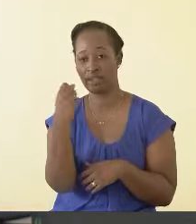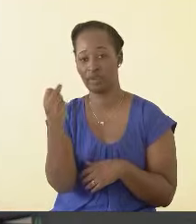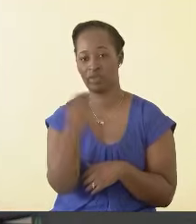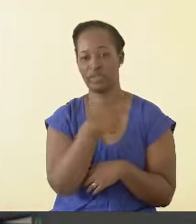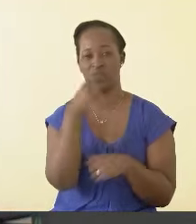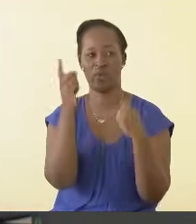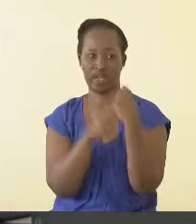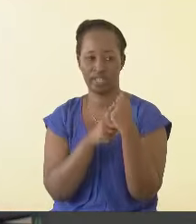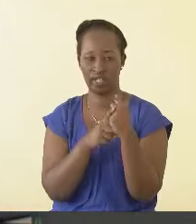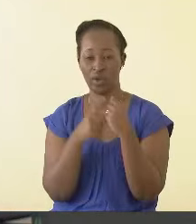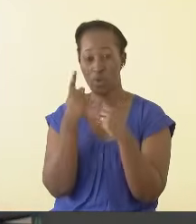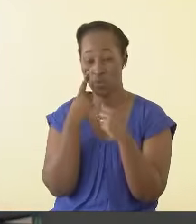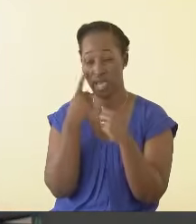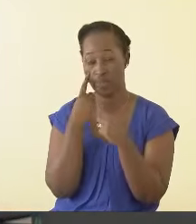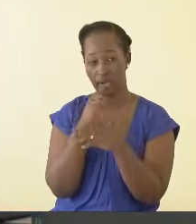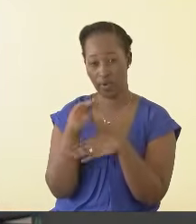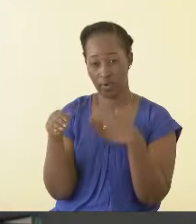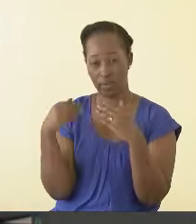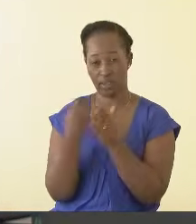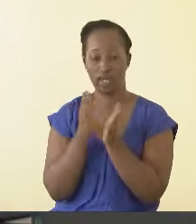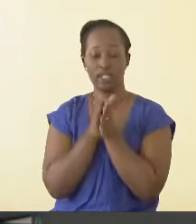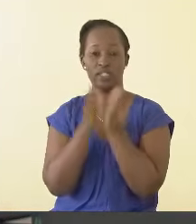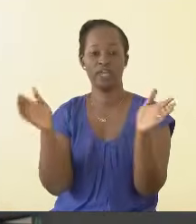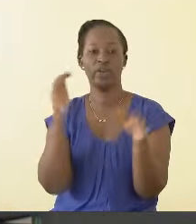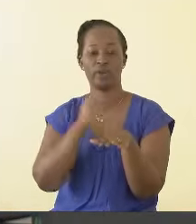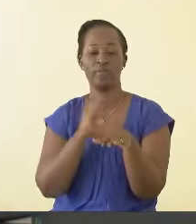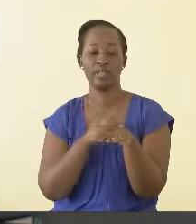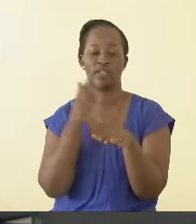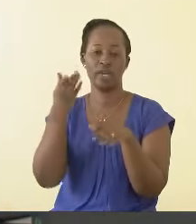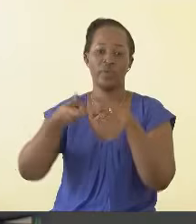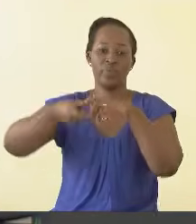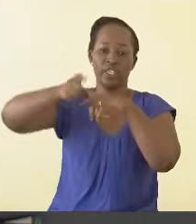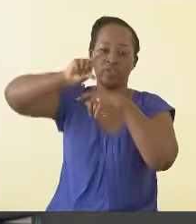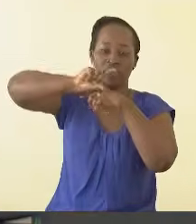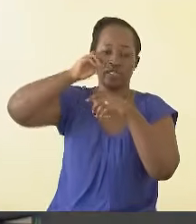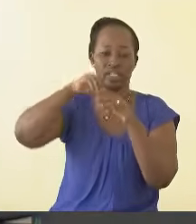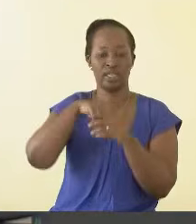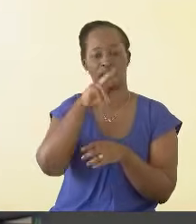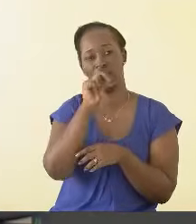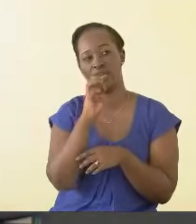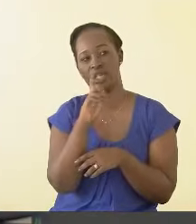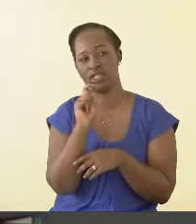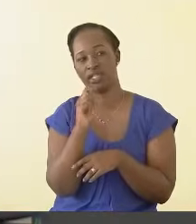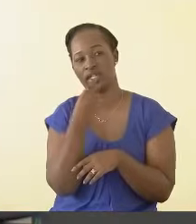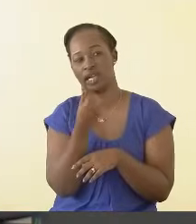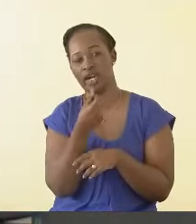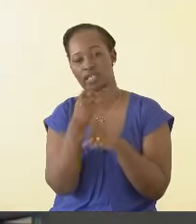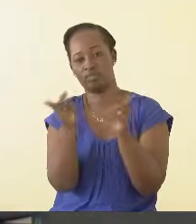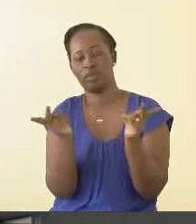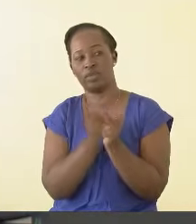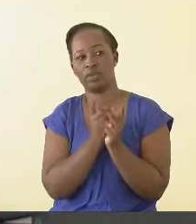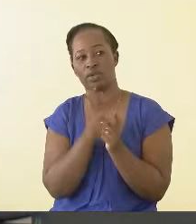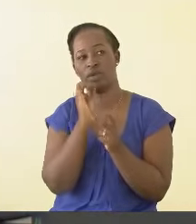And when you check this, the general comment generally, there is an increase in the net cash position of